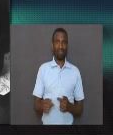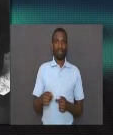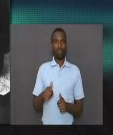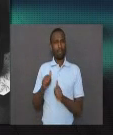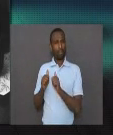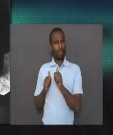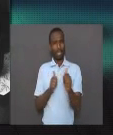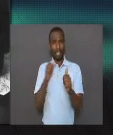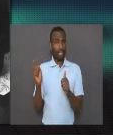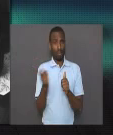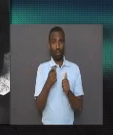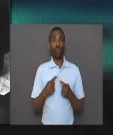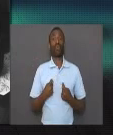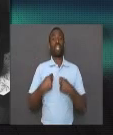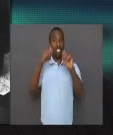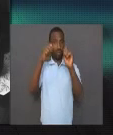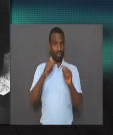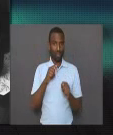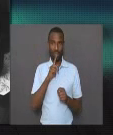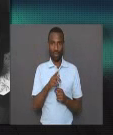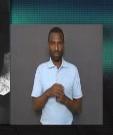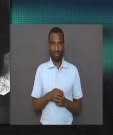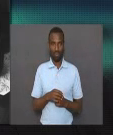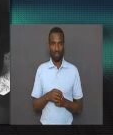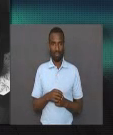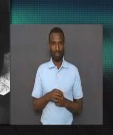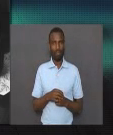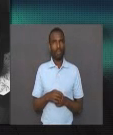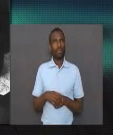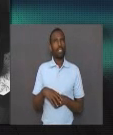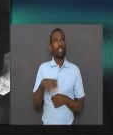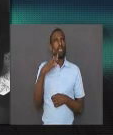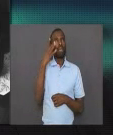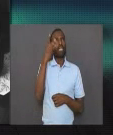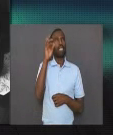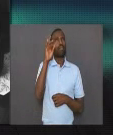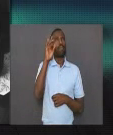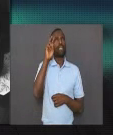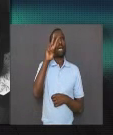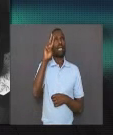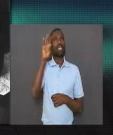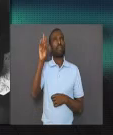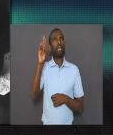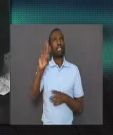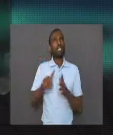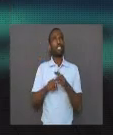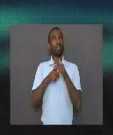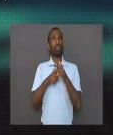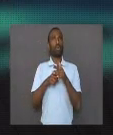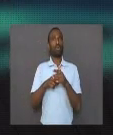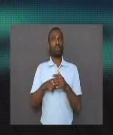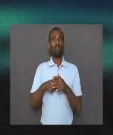series of experiments, beginning in 1827 with the theory